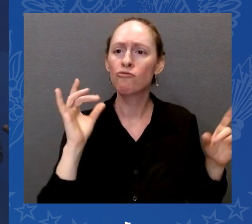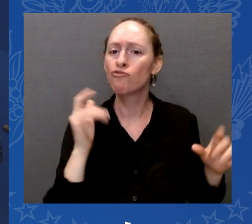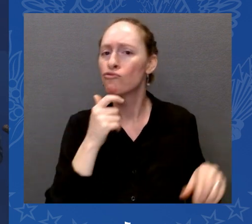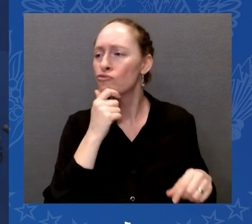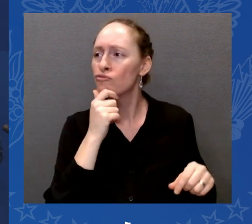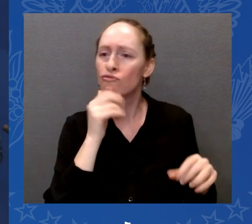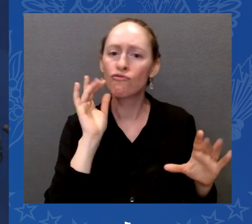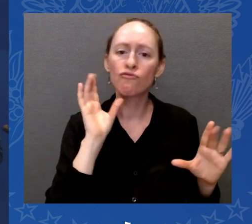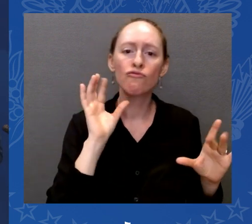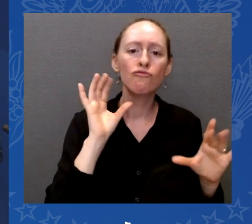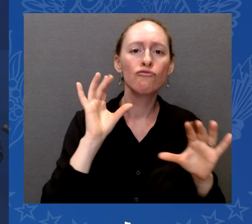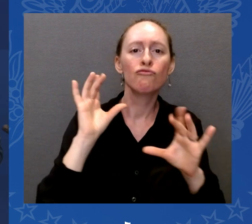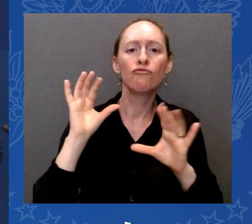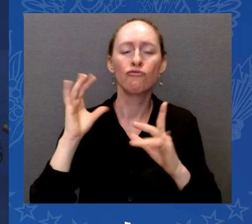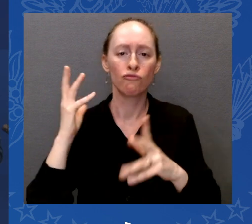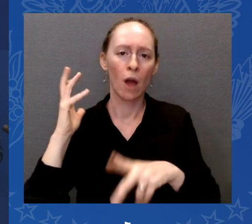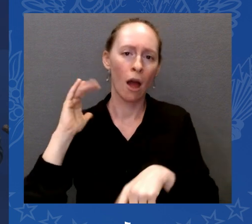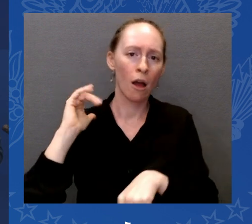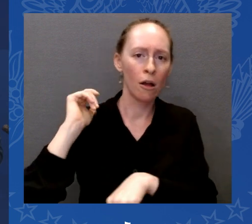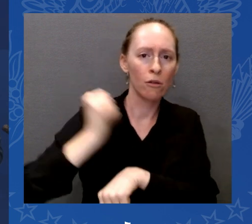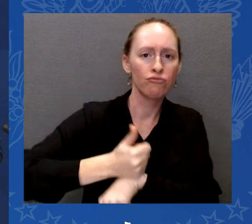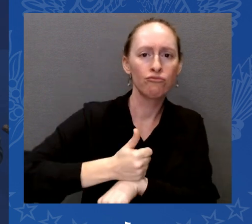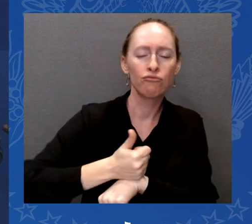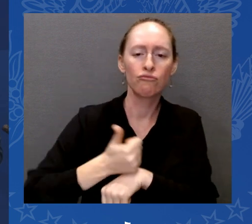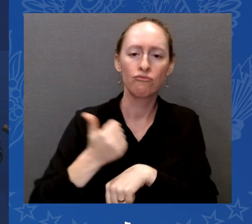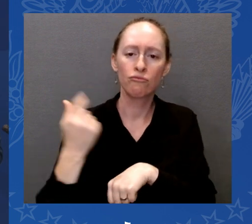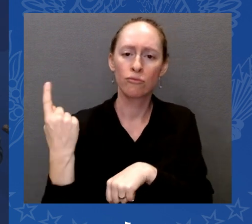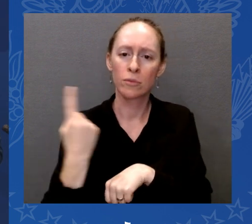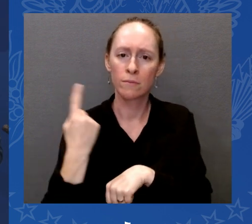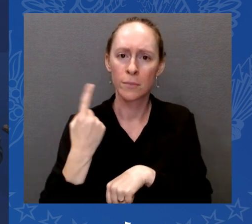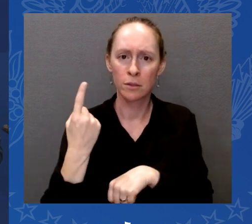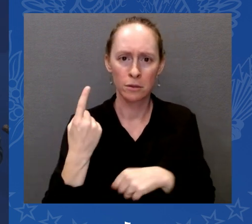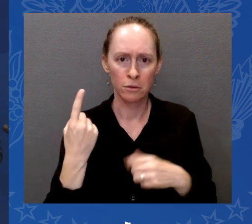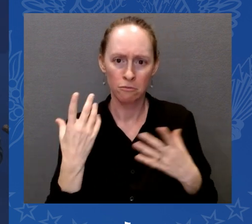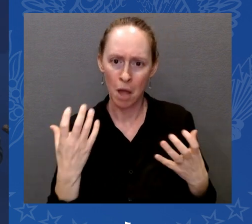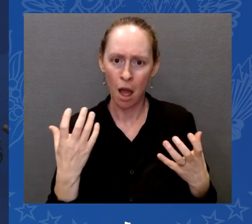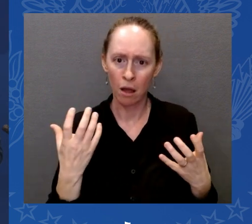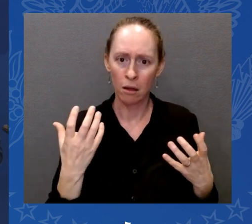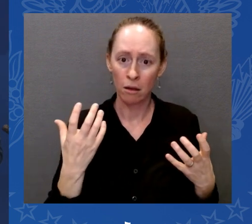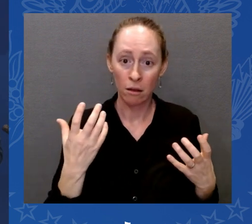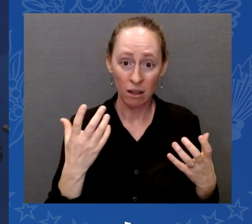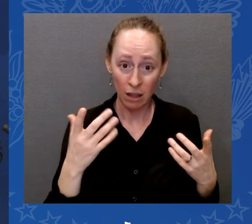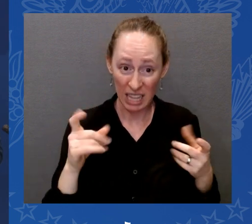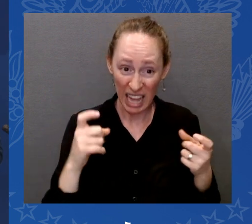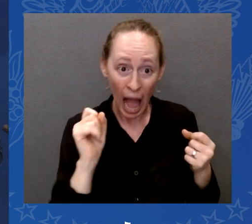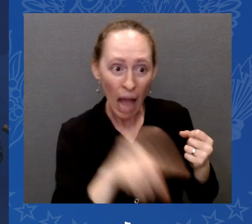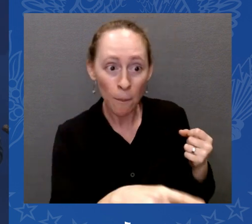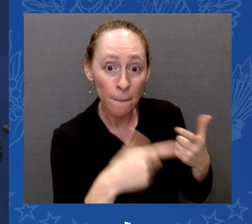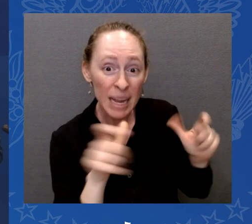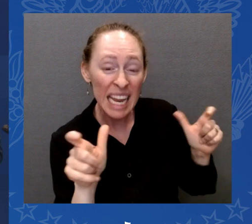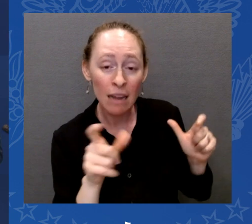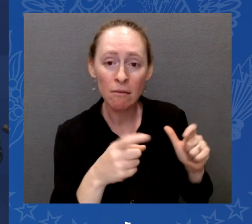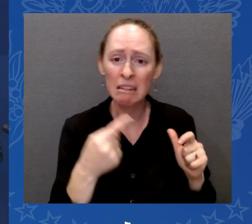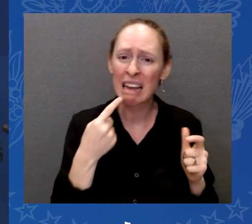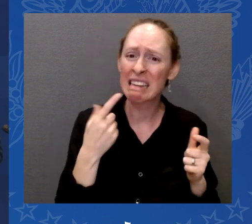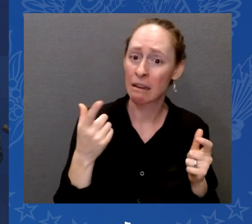Americans' history. I said, really? Sounds a little big, Kevin. But I said, bring him into my office. Let's see what this is all about. So we had a